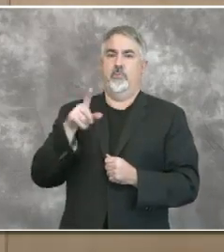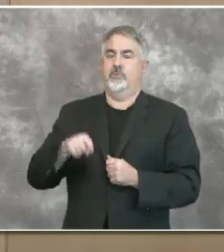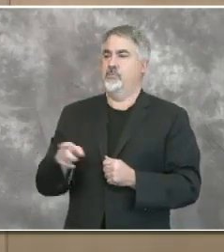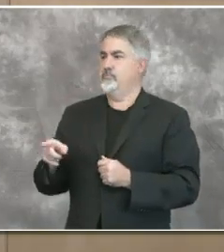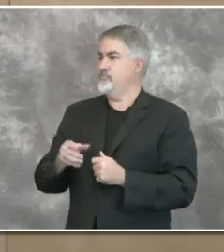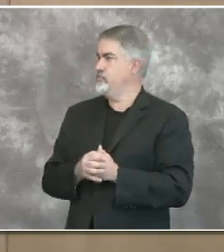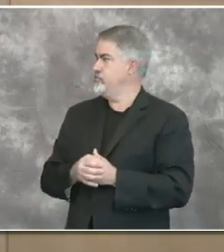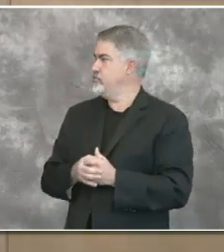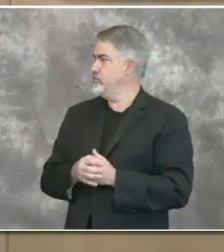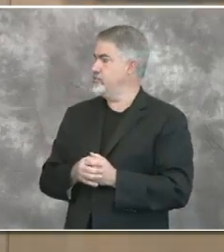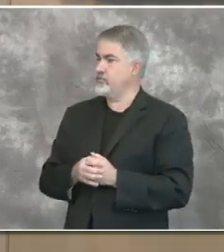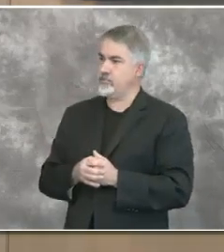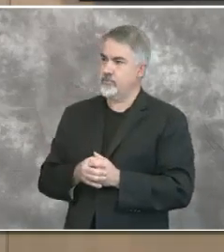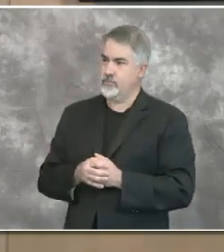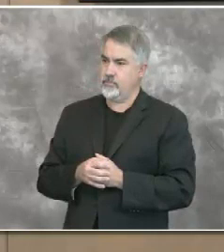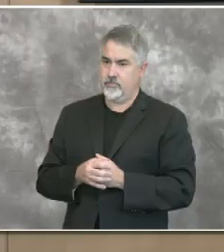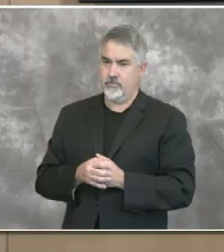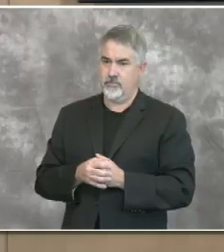Okay, next question.